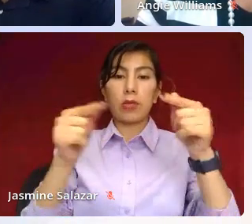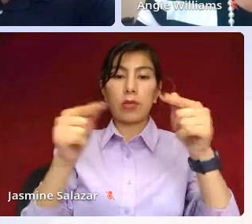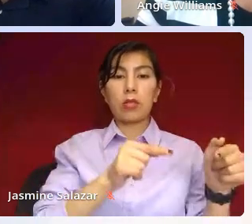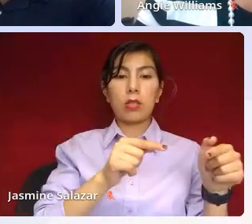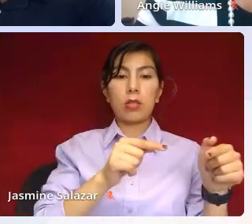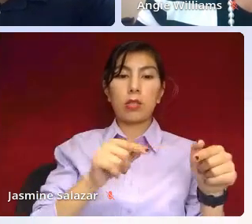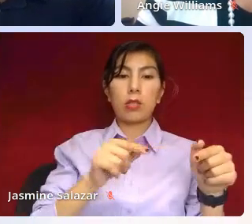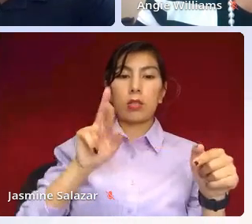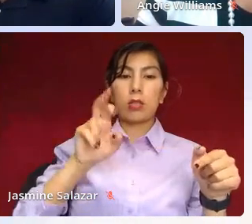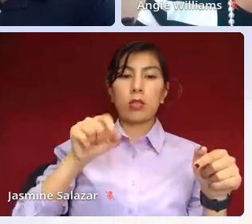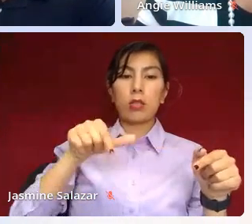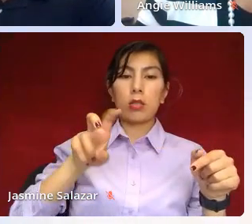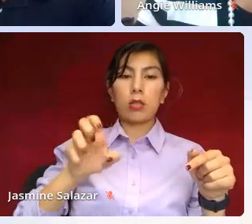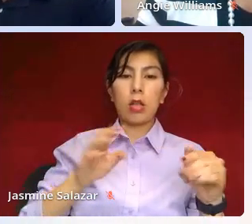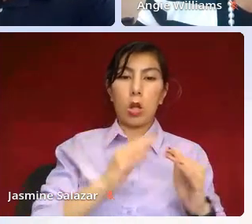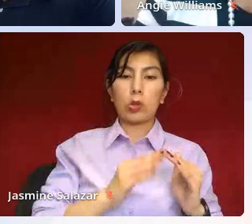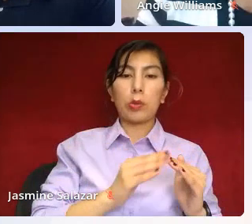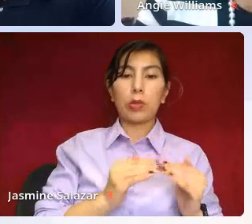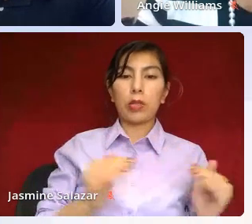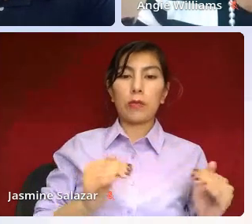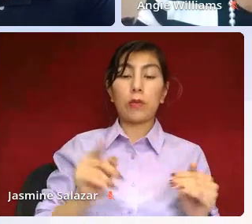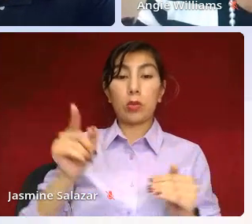want to talk a little bit about what you were throwing in there?